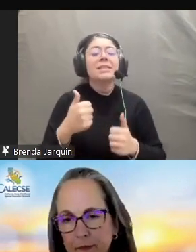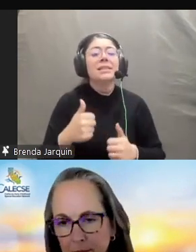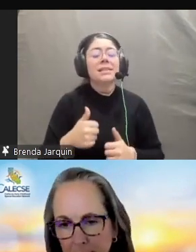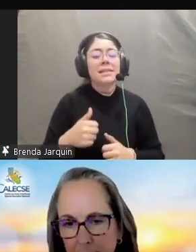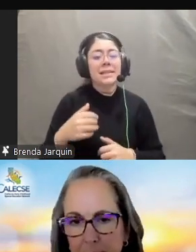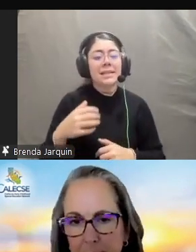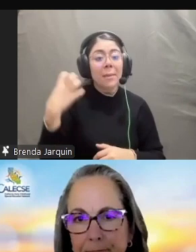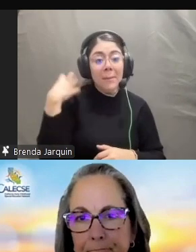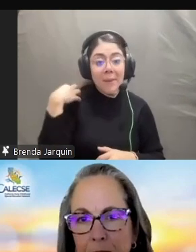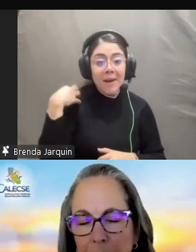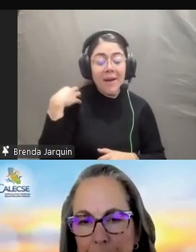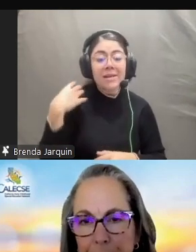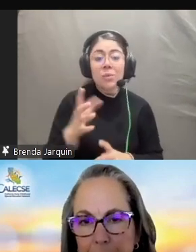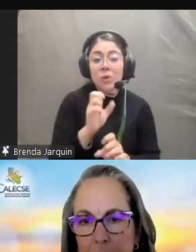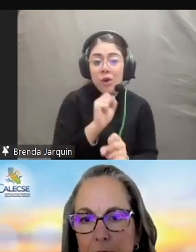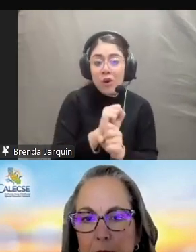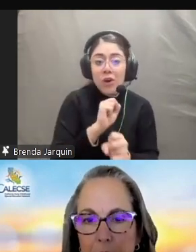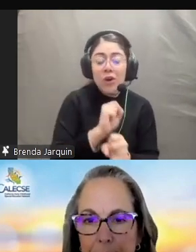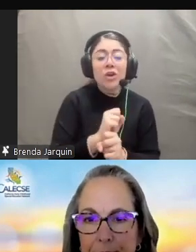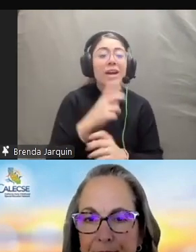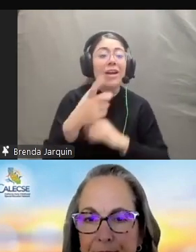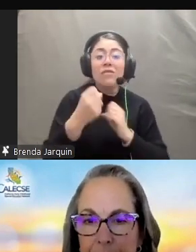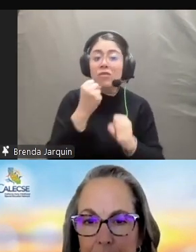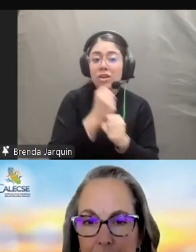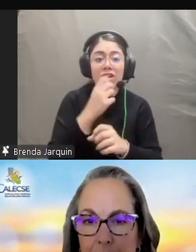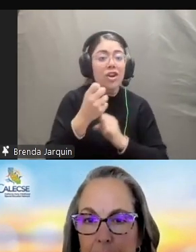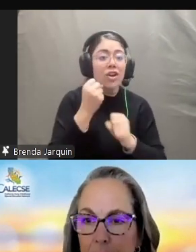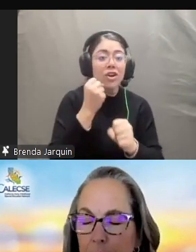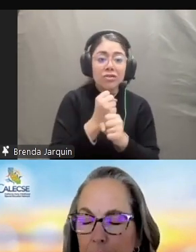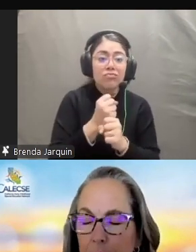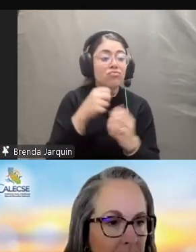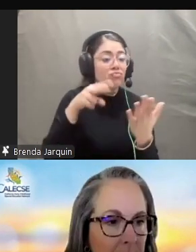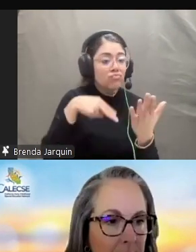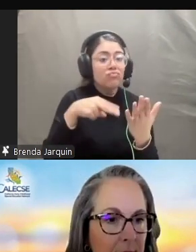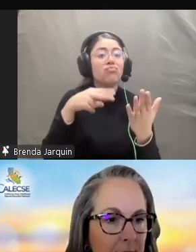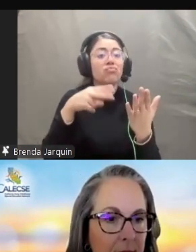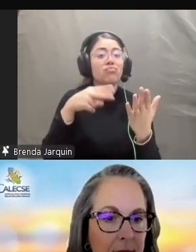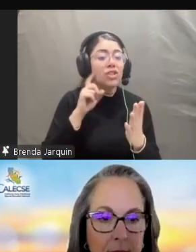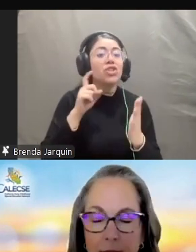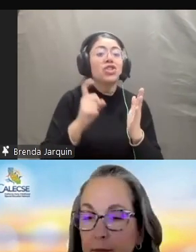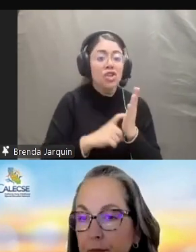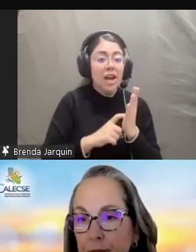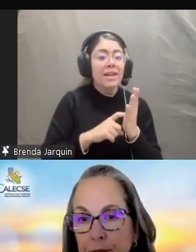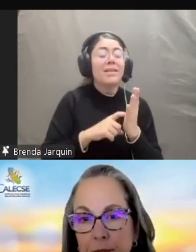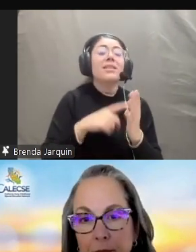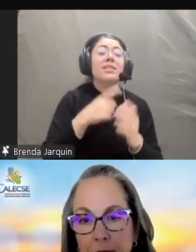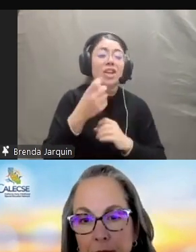this at least annually. Next slide, please, Heather.